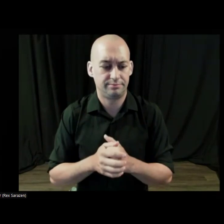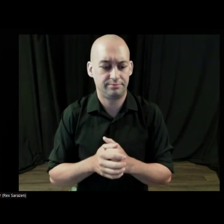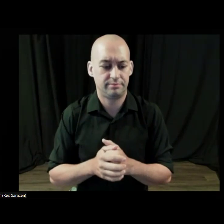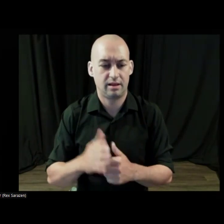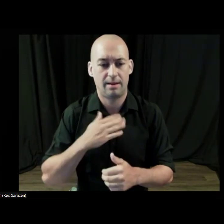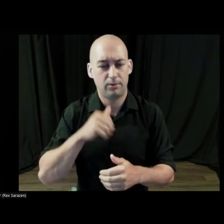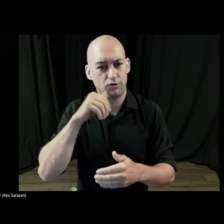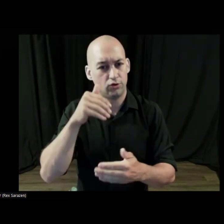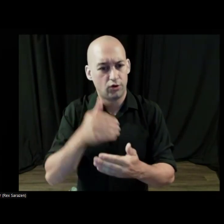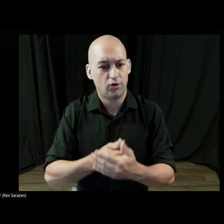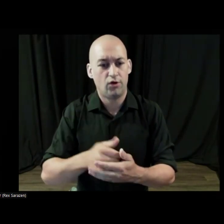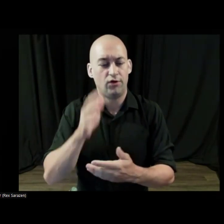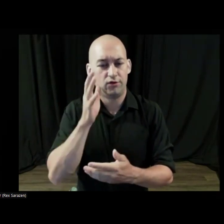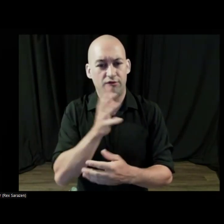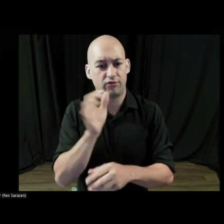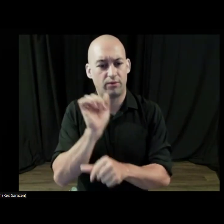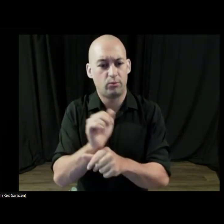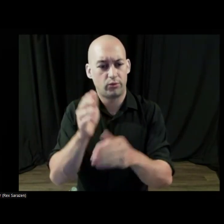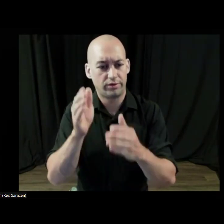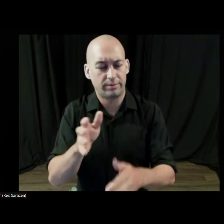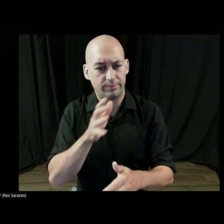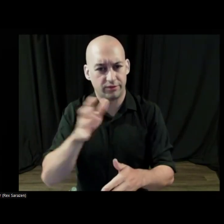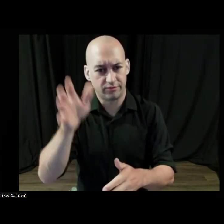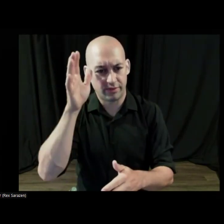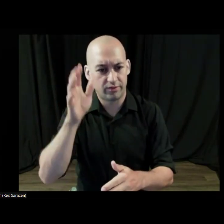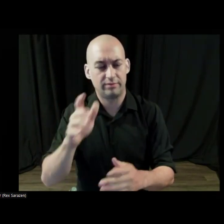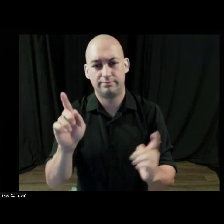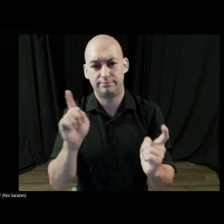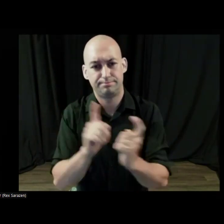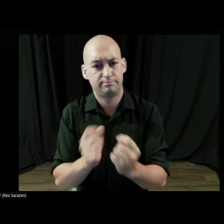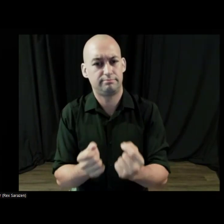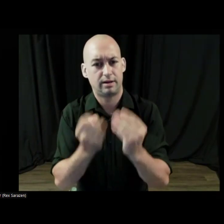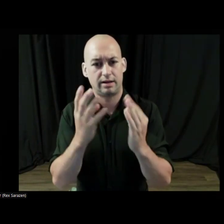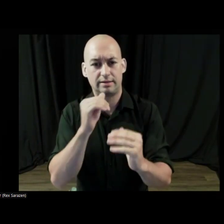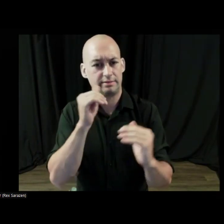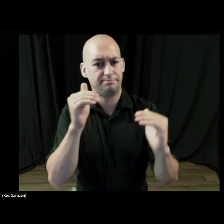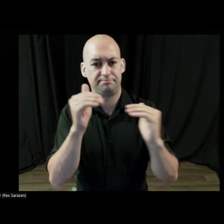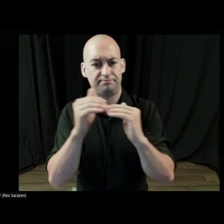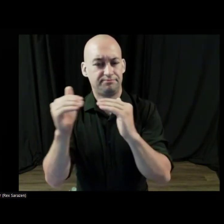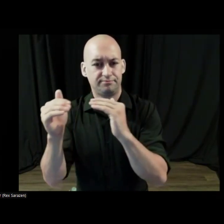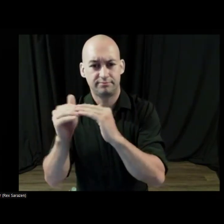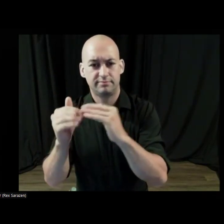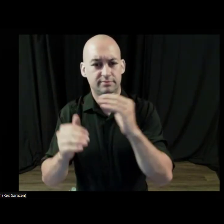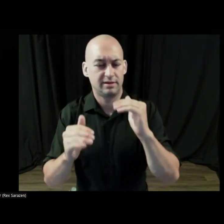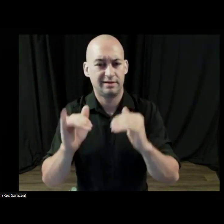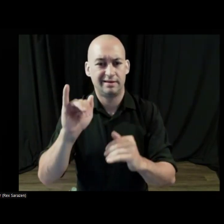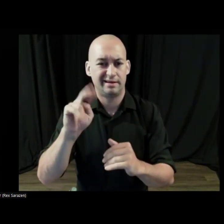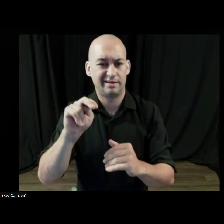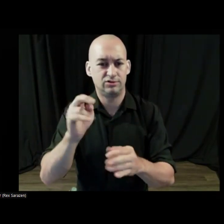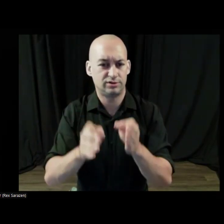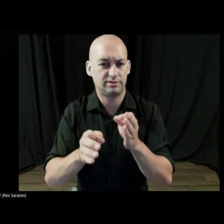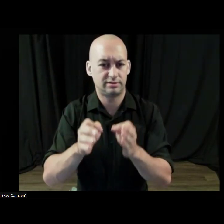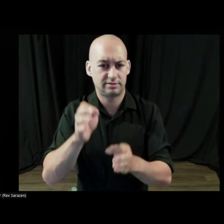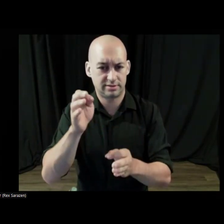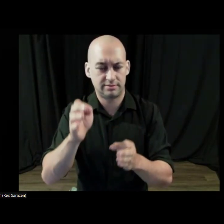daughter of farm working parents who encountered many of the inequities and injustices that I